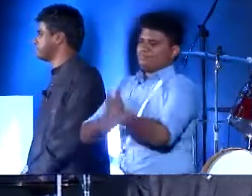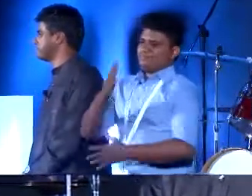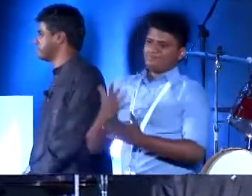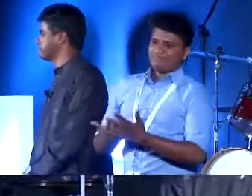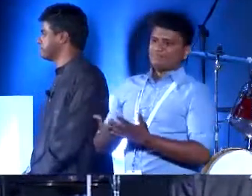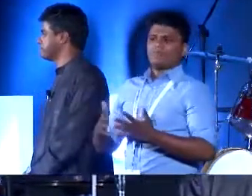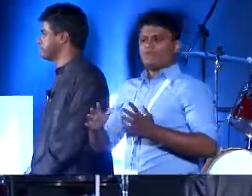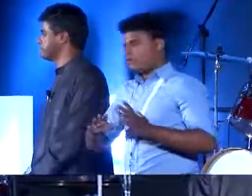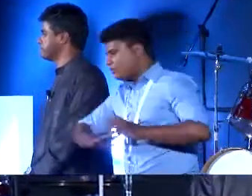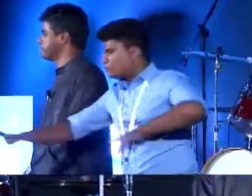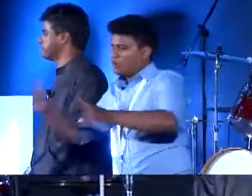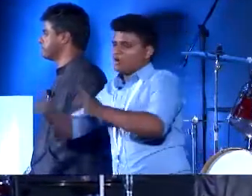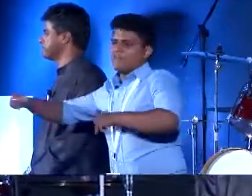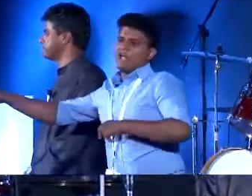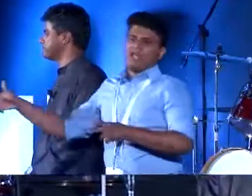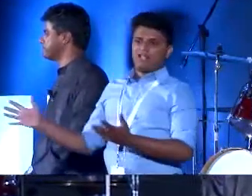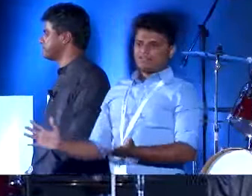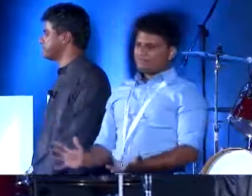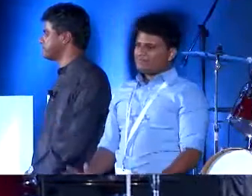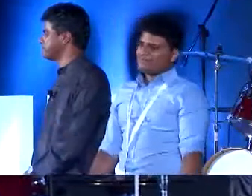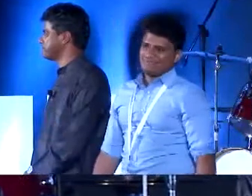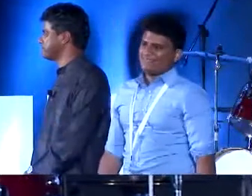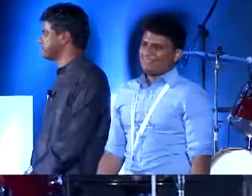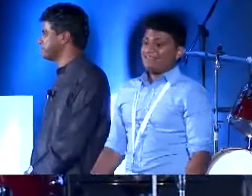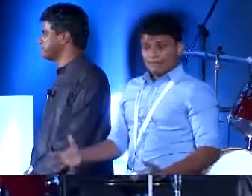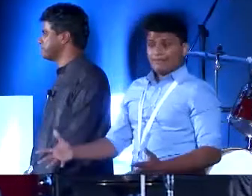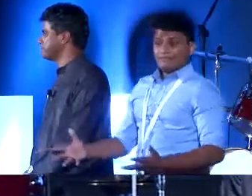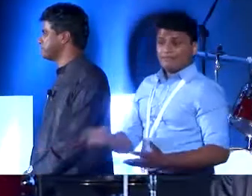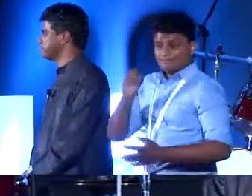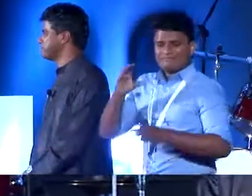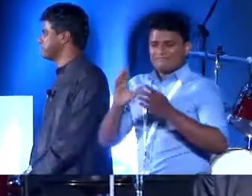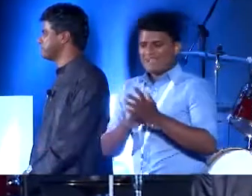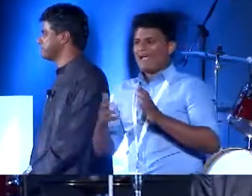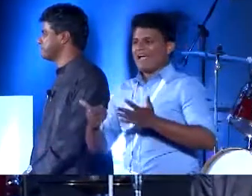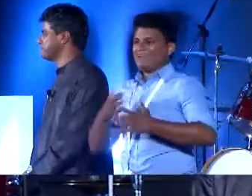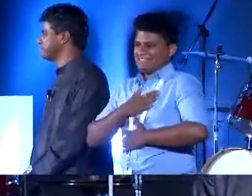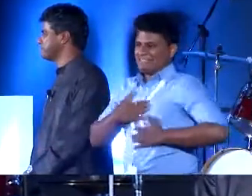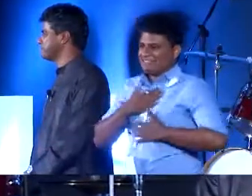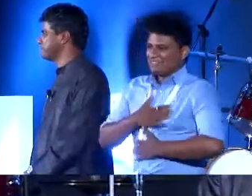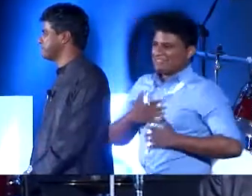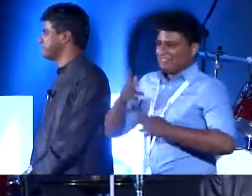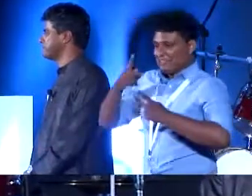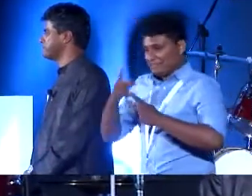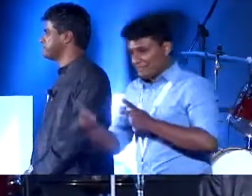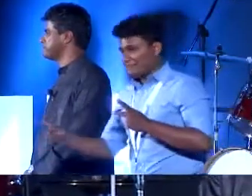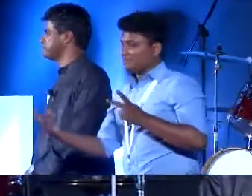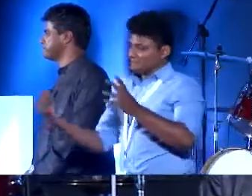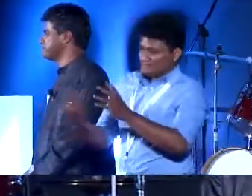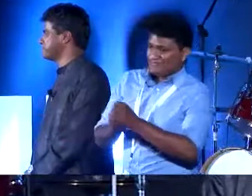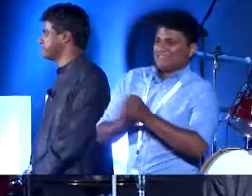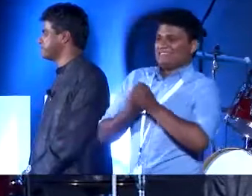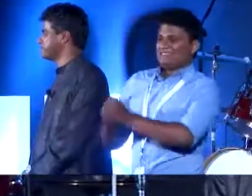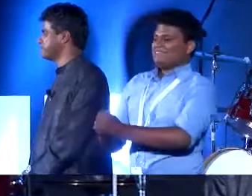no different to the others. So it's a great opportunity for us to celebrate, to celebrate differences, to